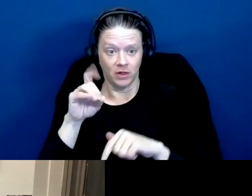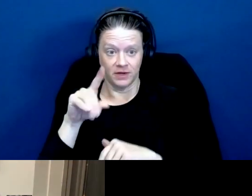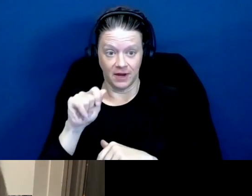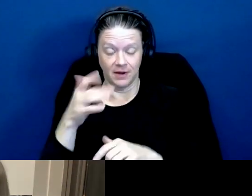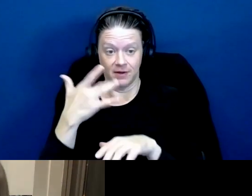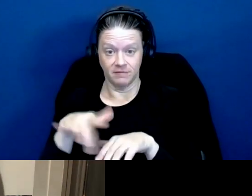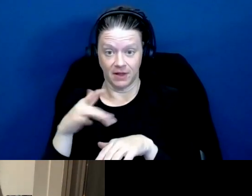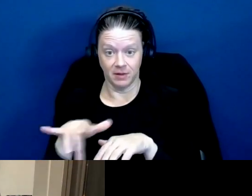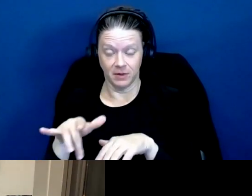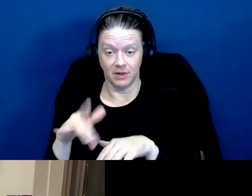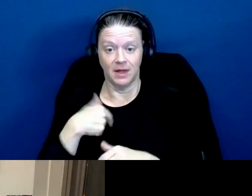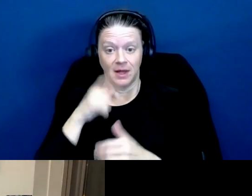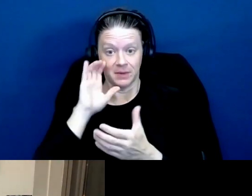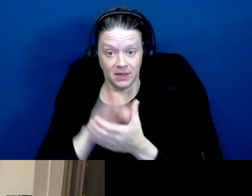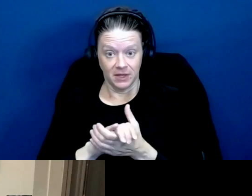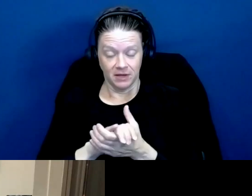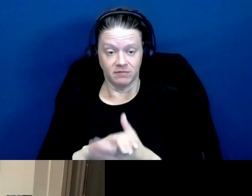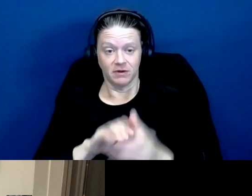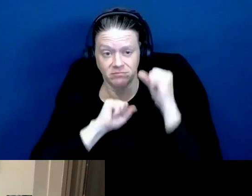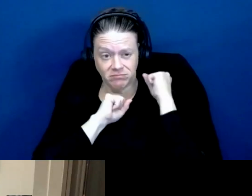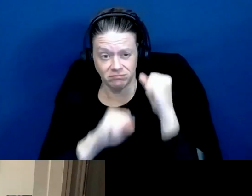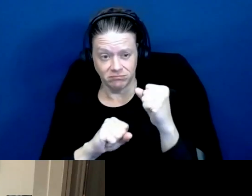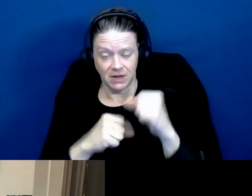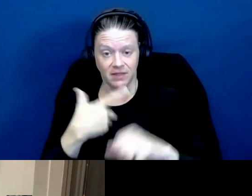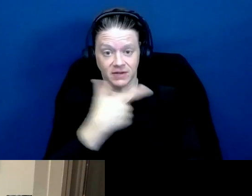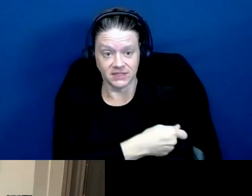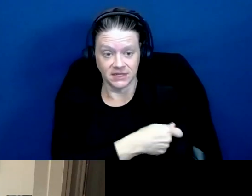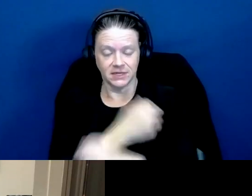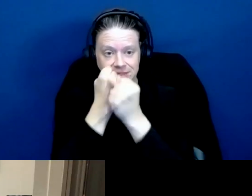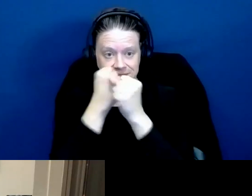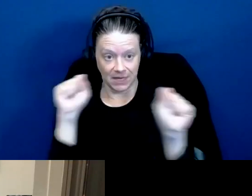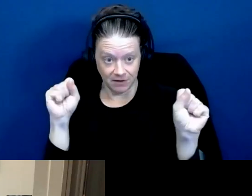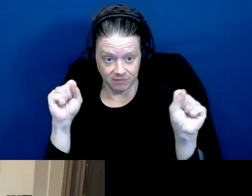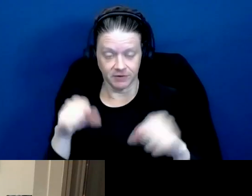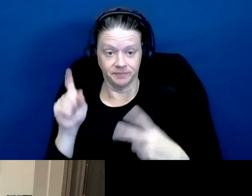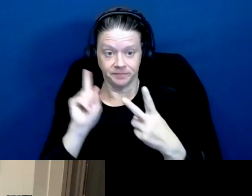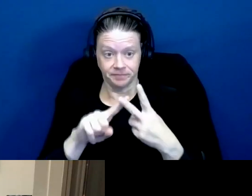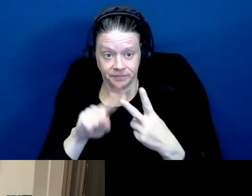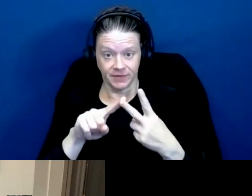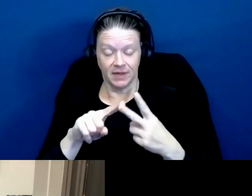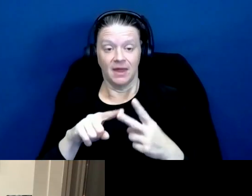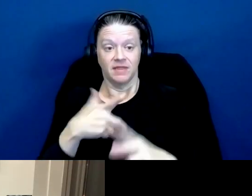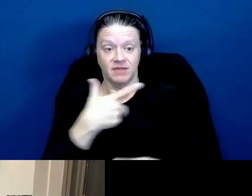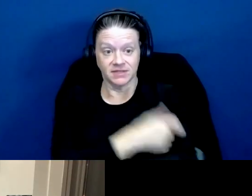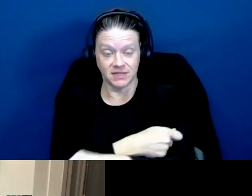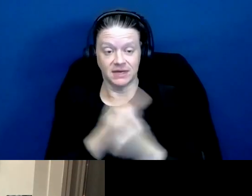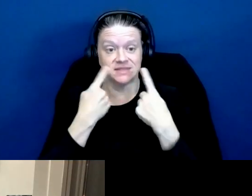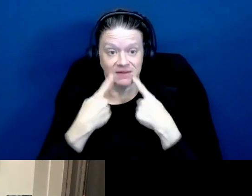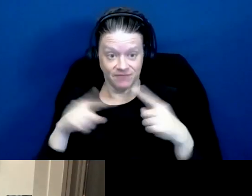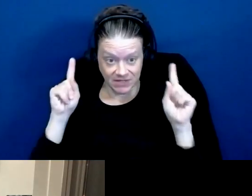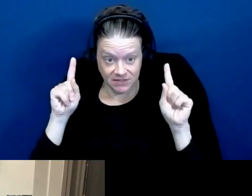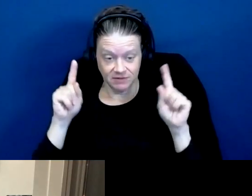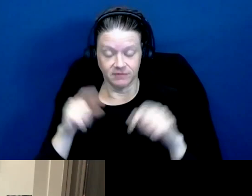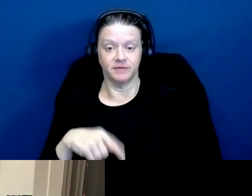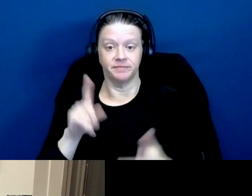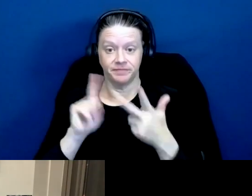available, I believe to my core that the vaccine is safe, that the vaccine is effective, that the vaccine